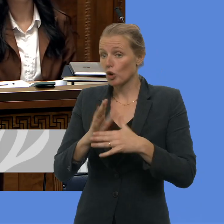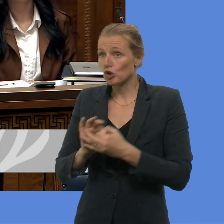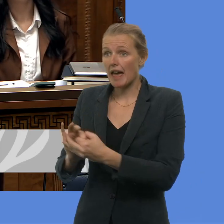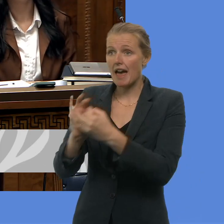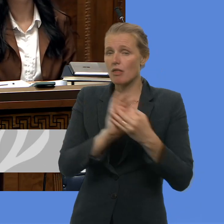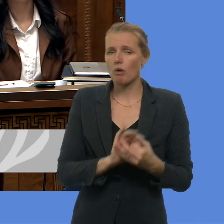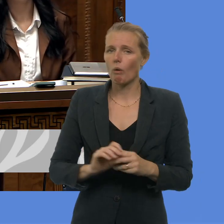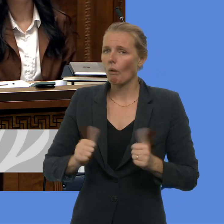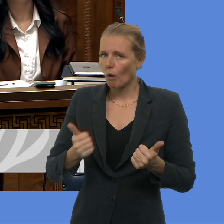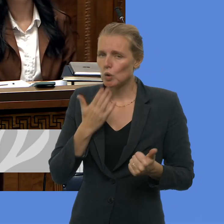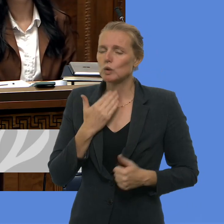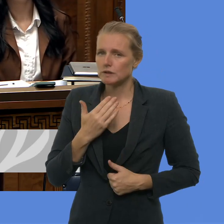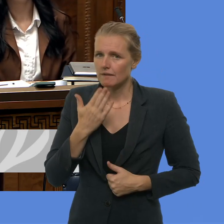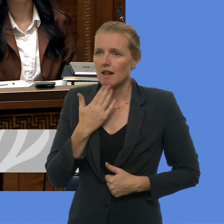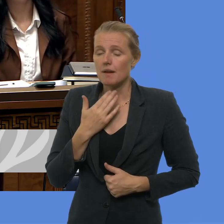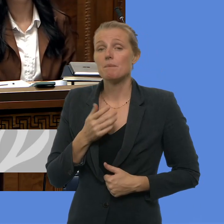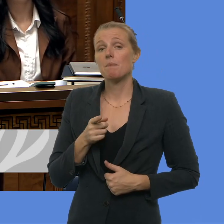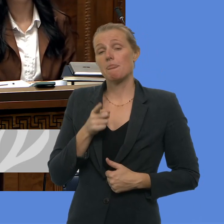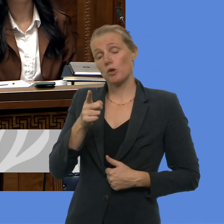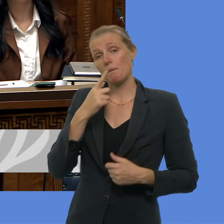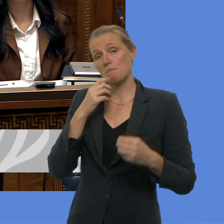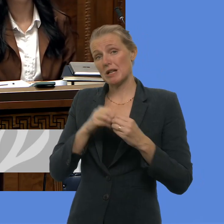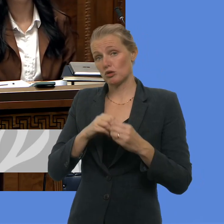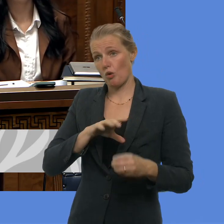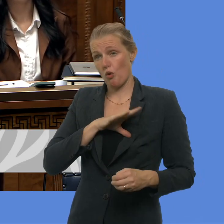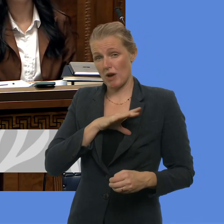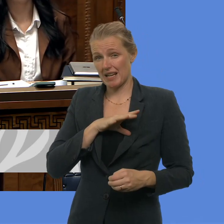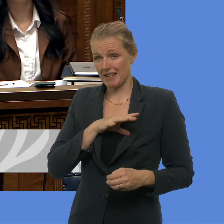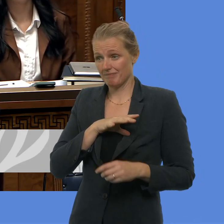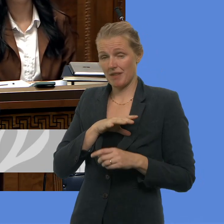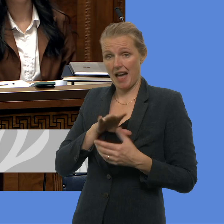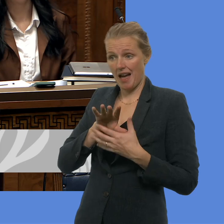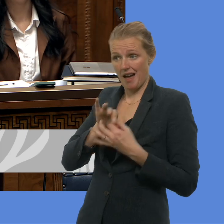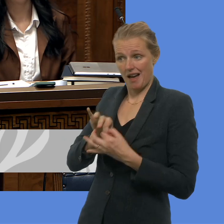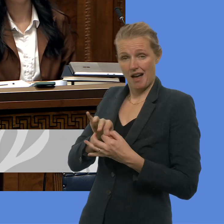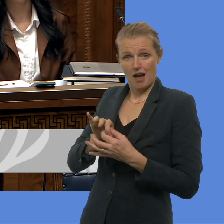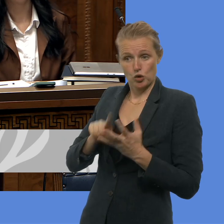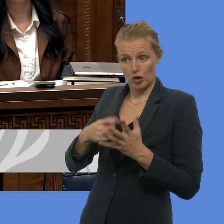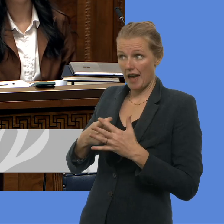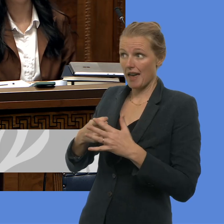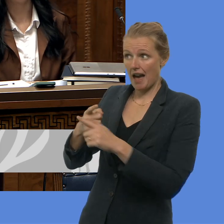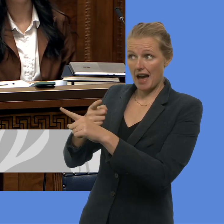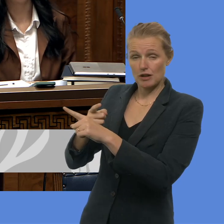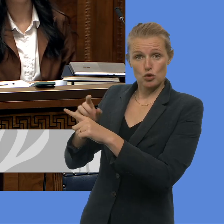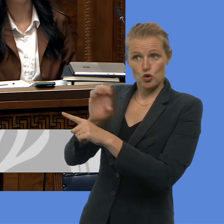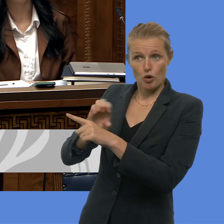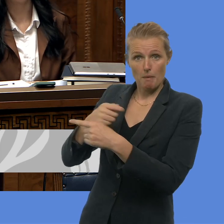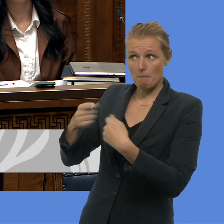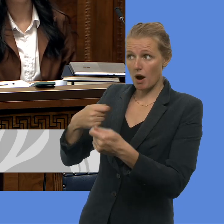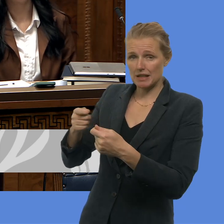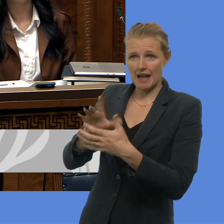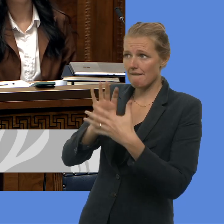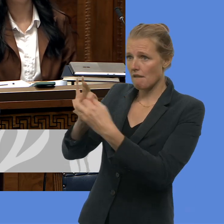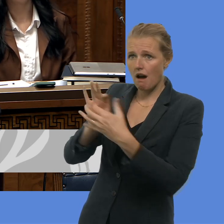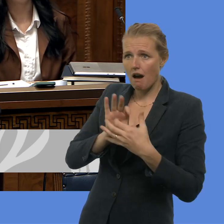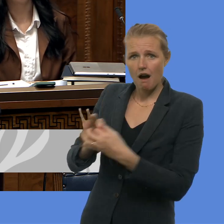work together. As you've rightly referenced, the dual market access that we have, and that's what I spoke about at the event, the fact that we now have that unique